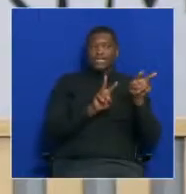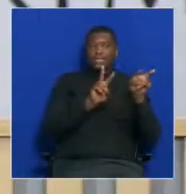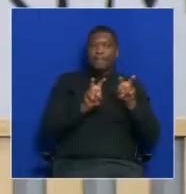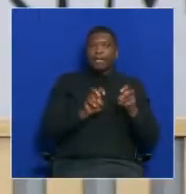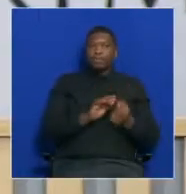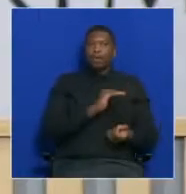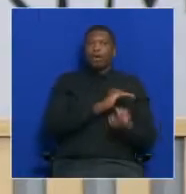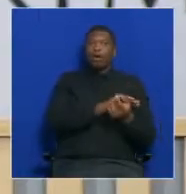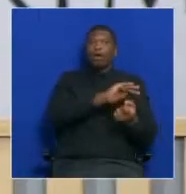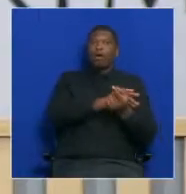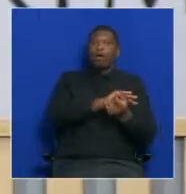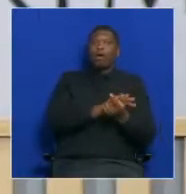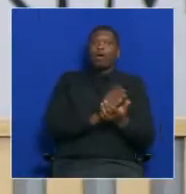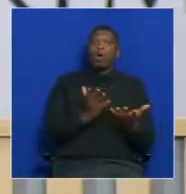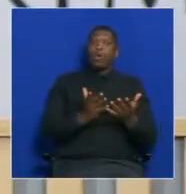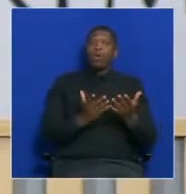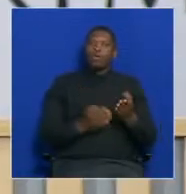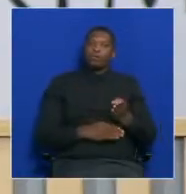commission.